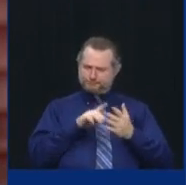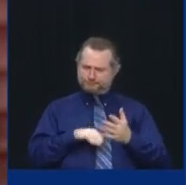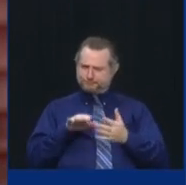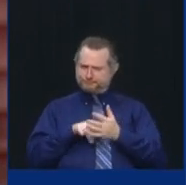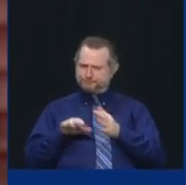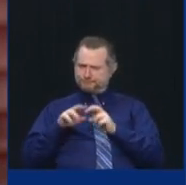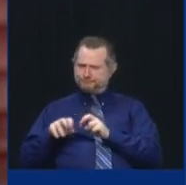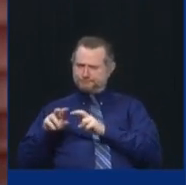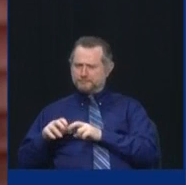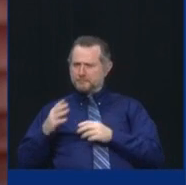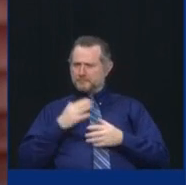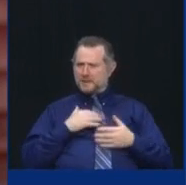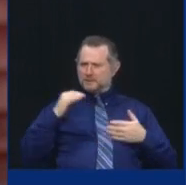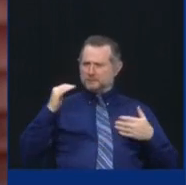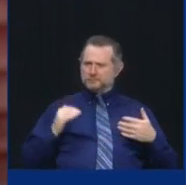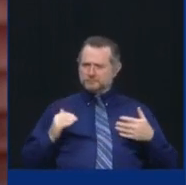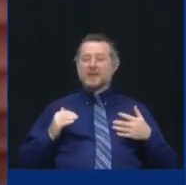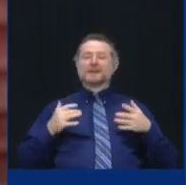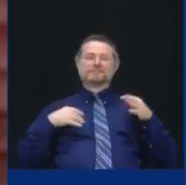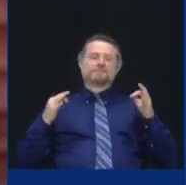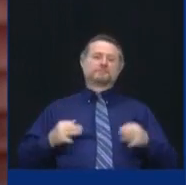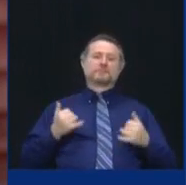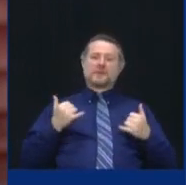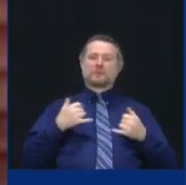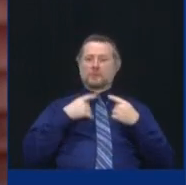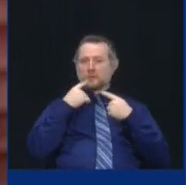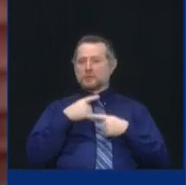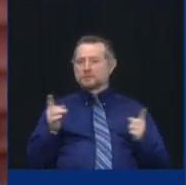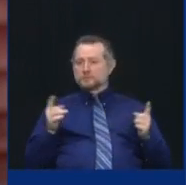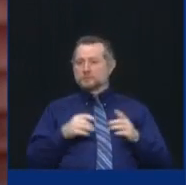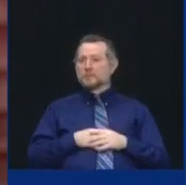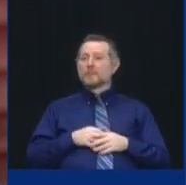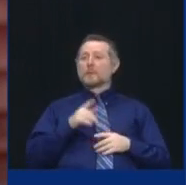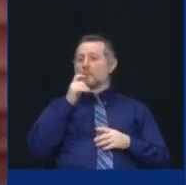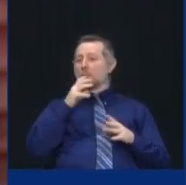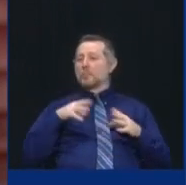We're announcing that today. We're then giving vendors,